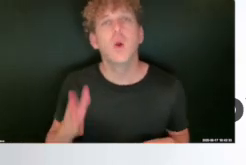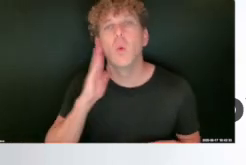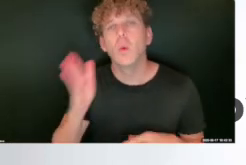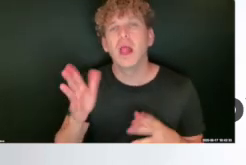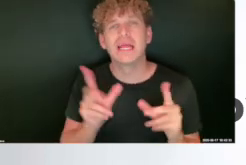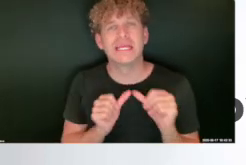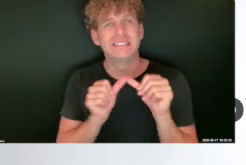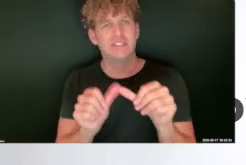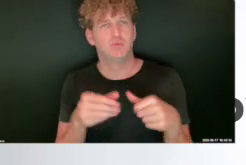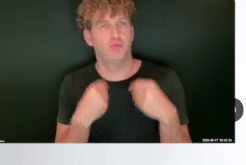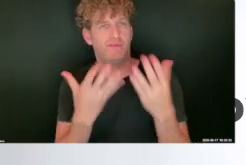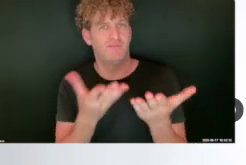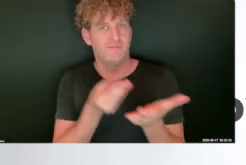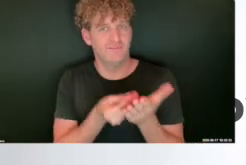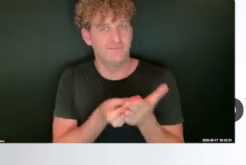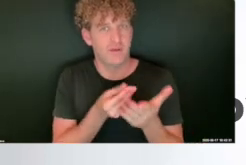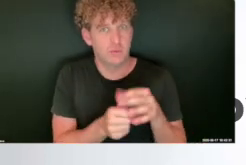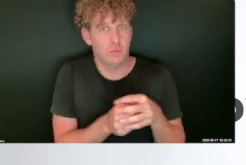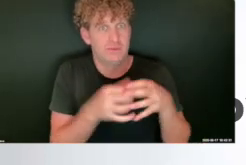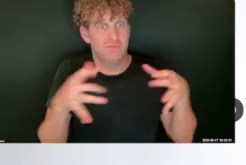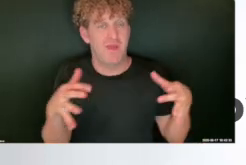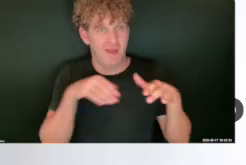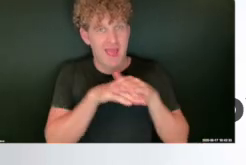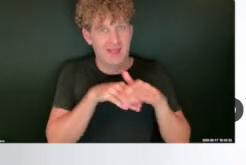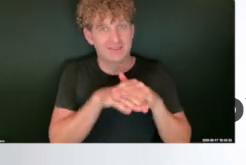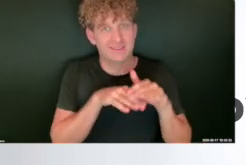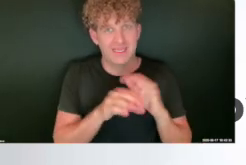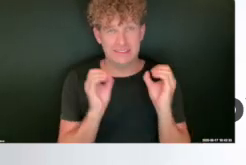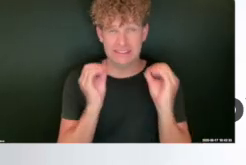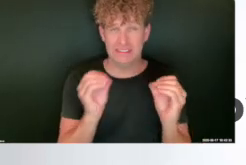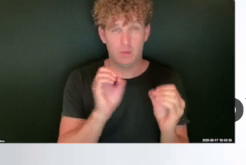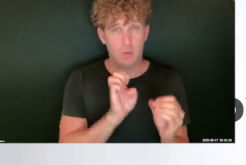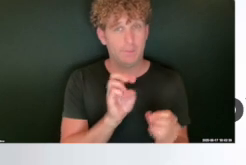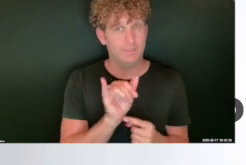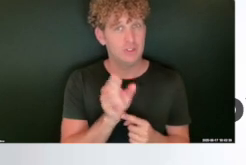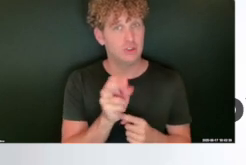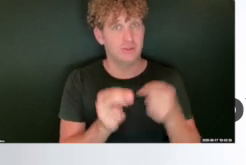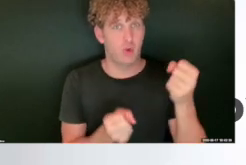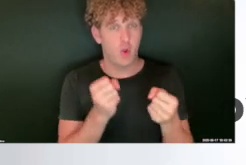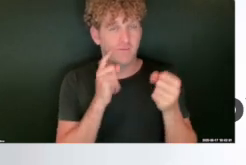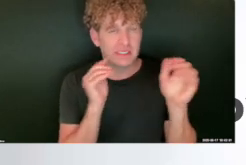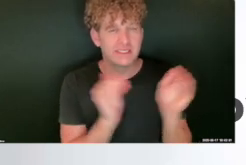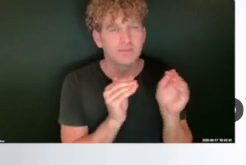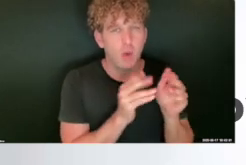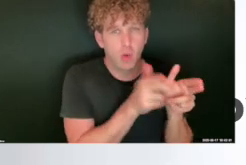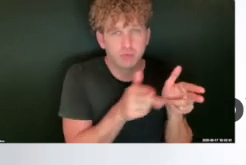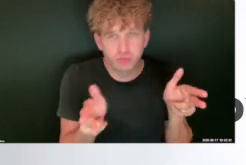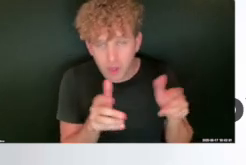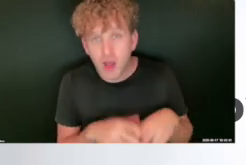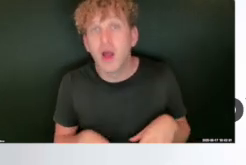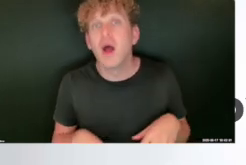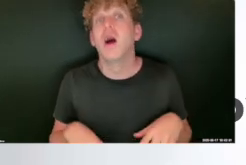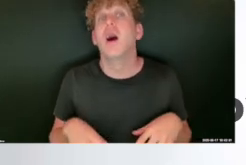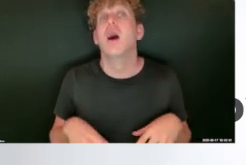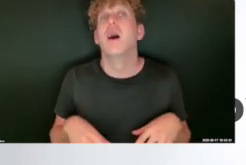fleets. ISEF has been allocated $70 million to date and has funded 118 vouchers. The